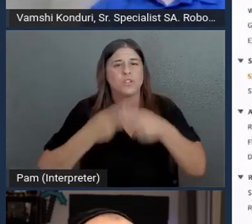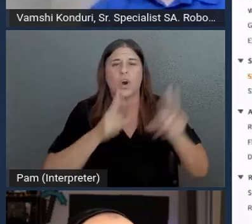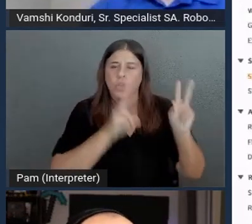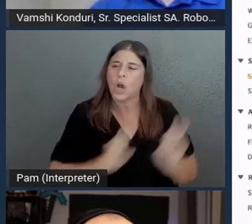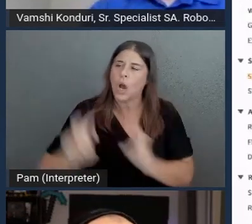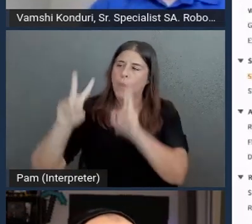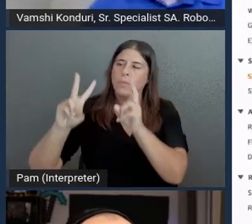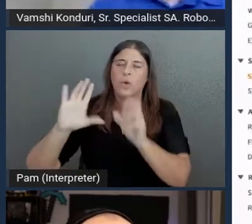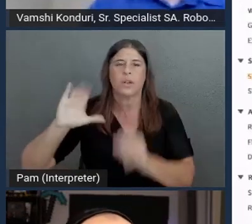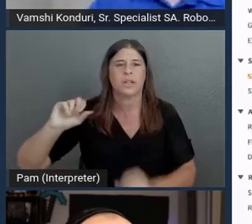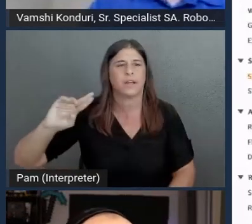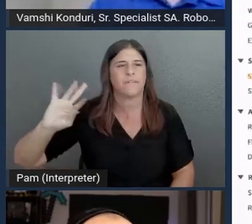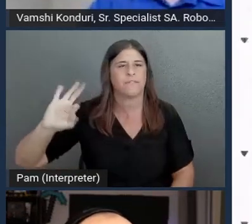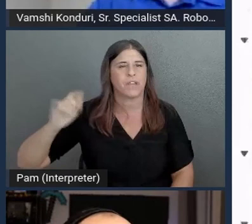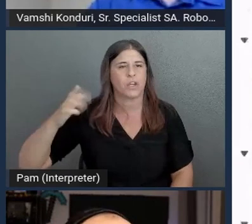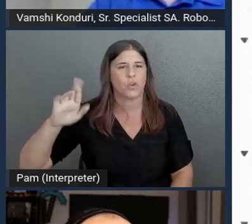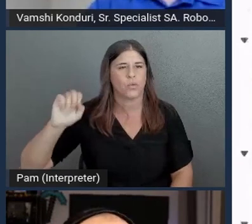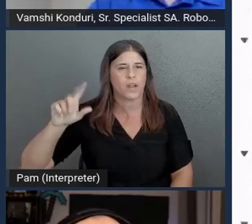configuration. Let me try to,